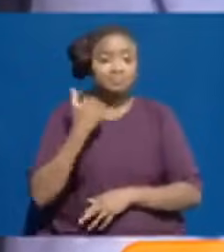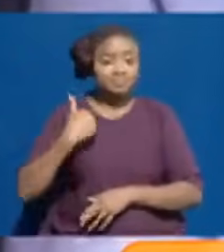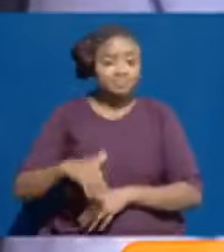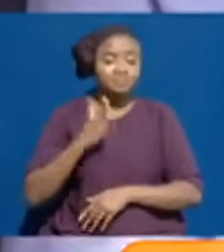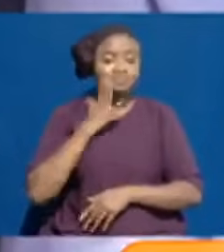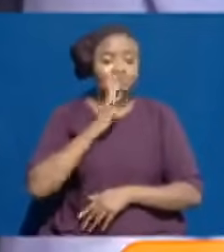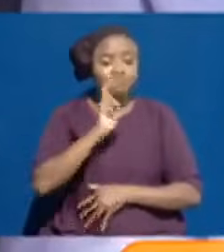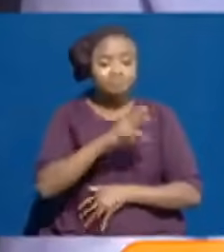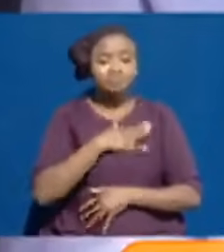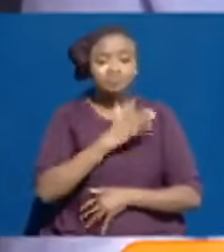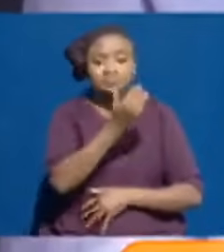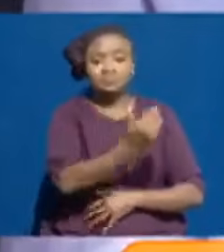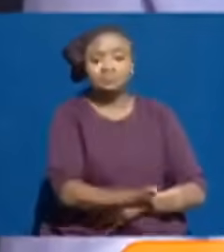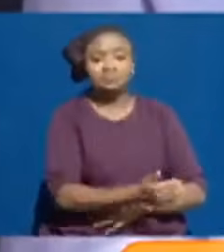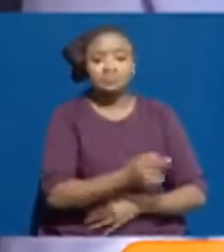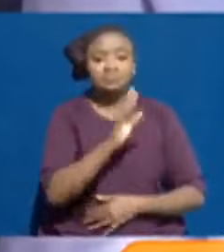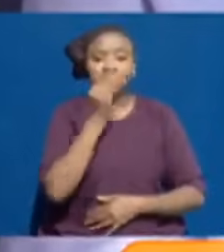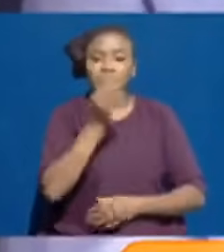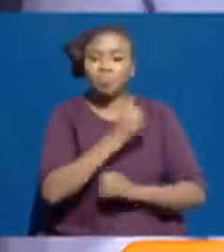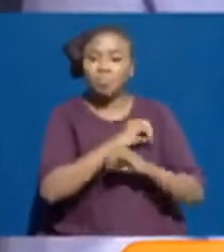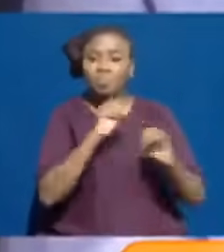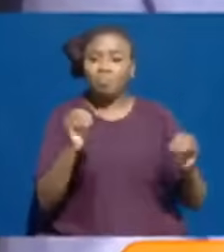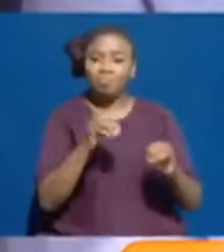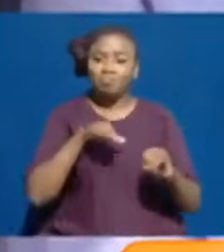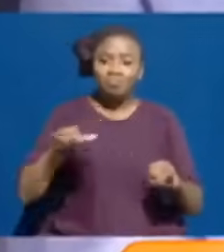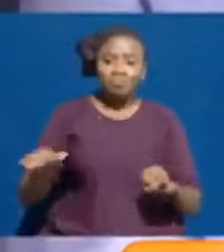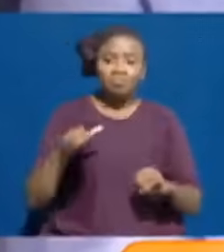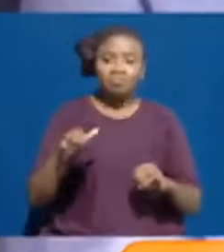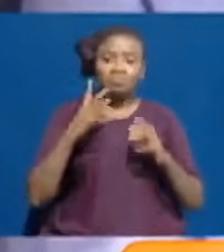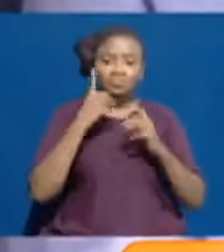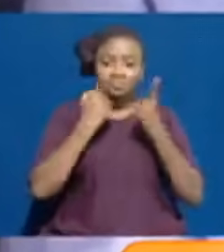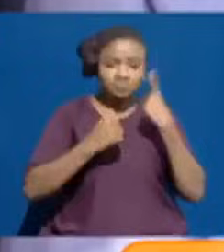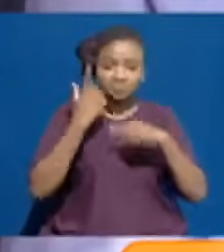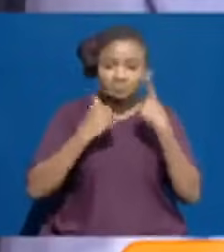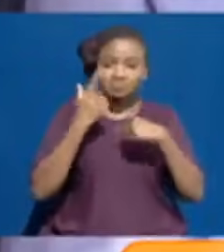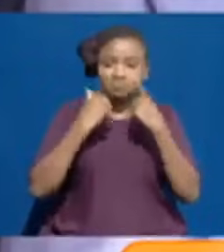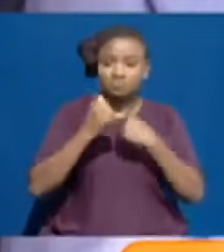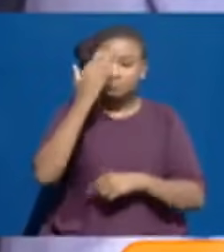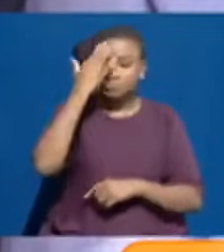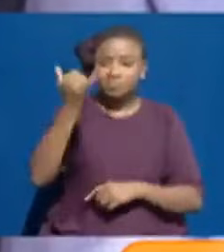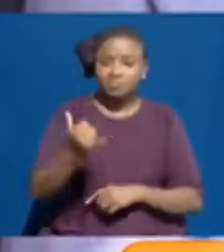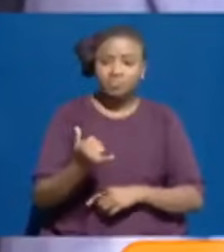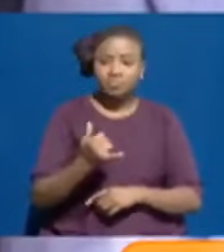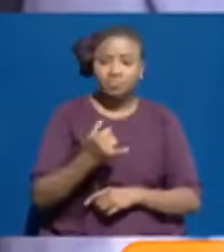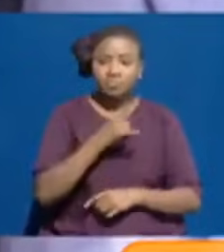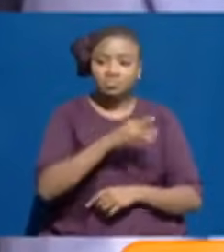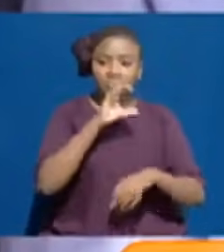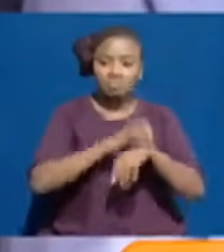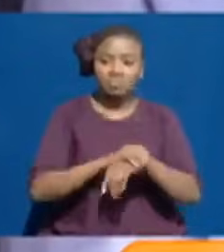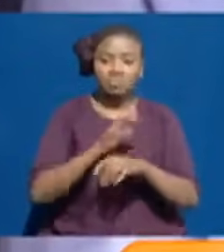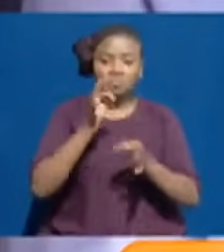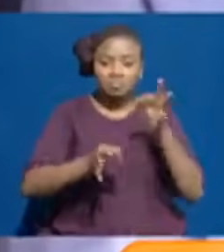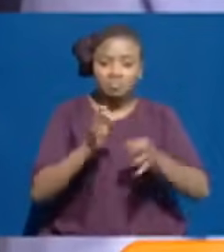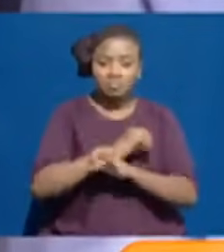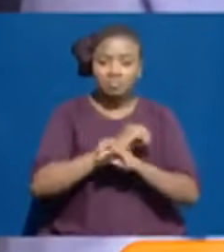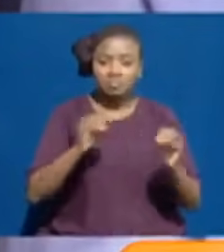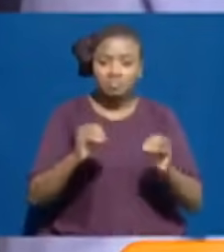and looks at her child, not eat, waking up every morning, crying because she was not given justice.